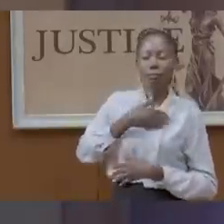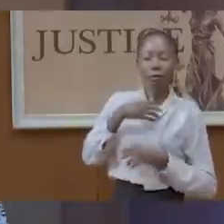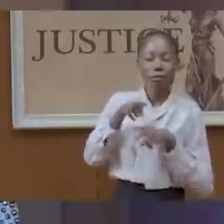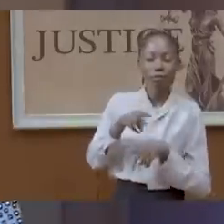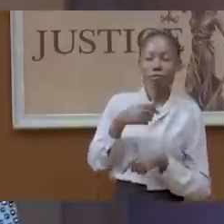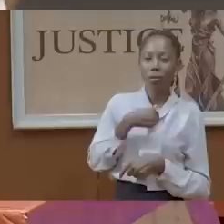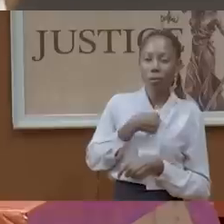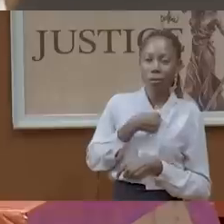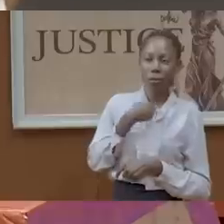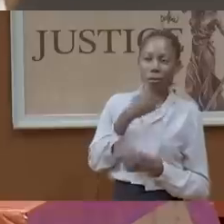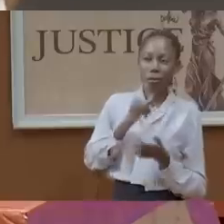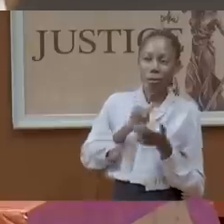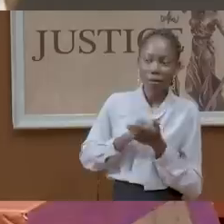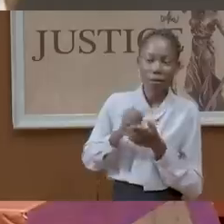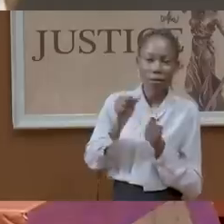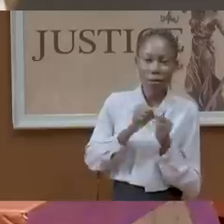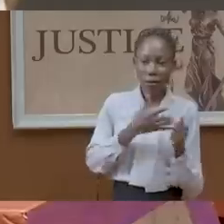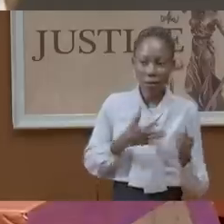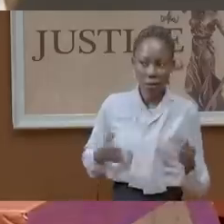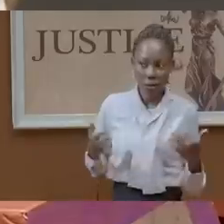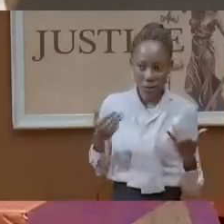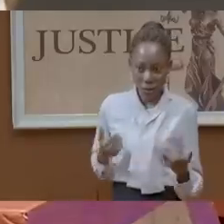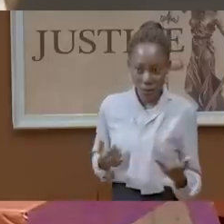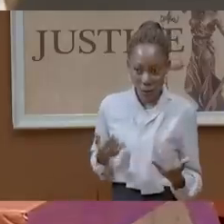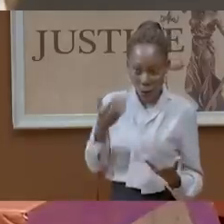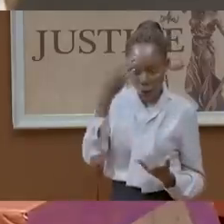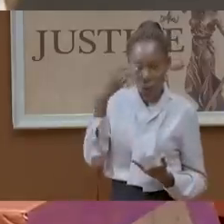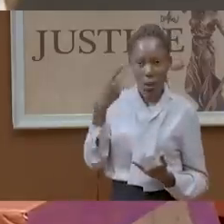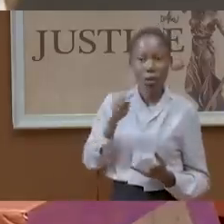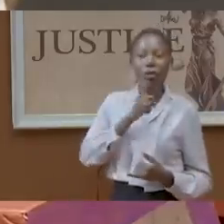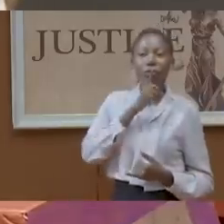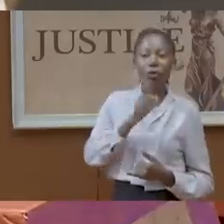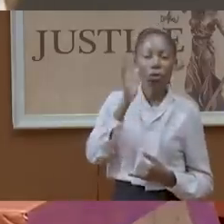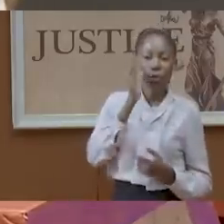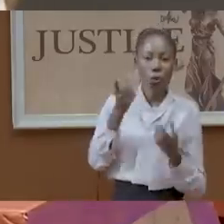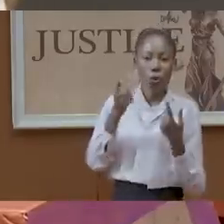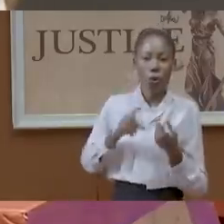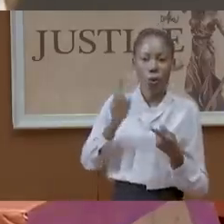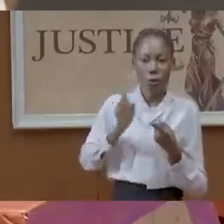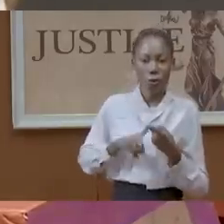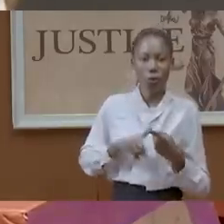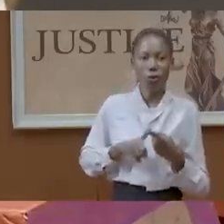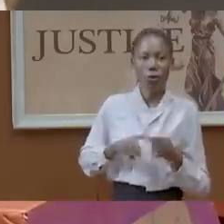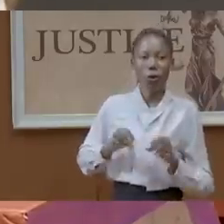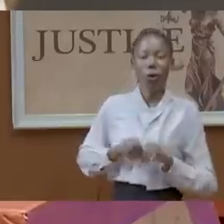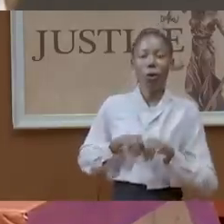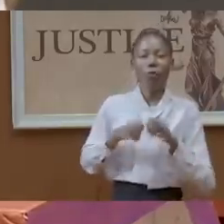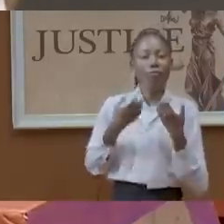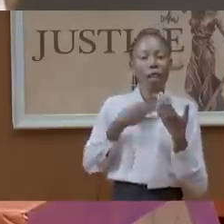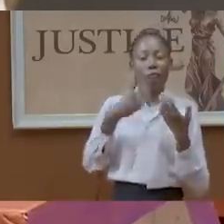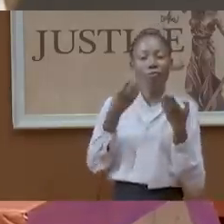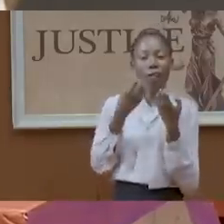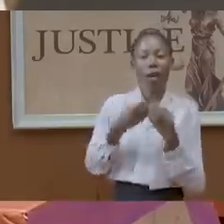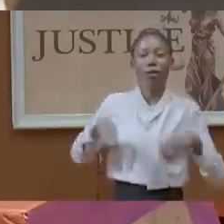witnesses they will say today, let them say today, because tomorrow, I know the truth will come to stay, even if it's 20 years.